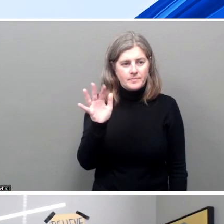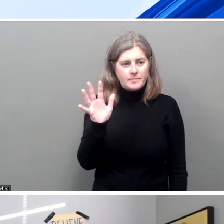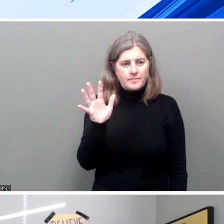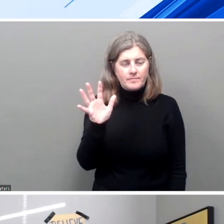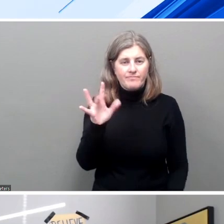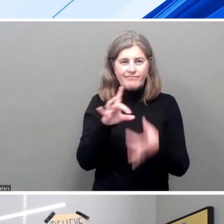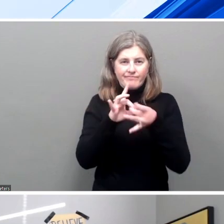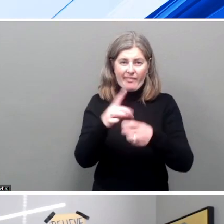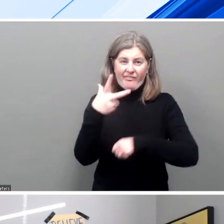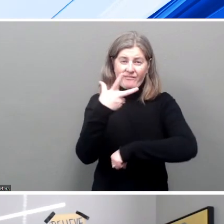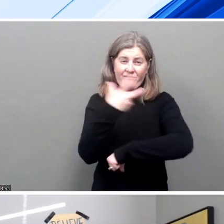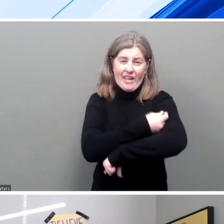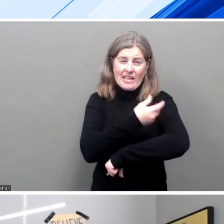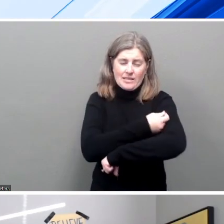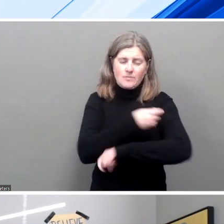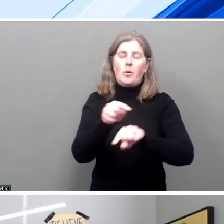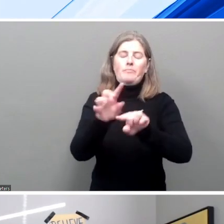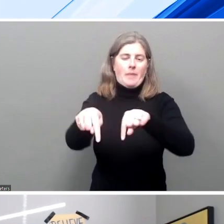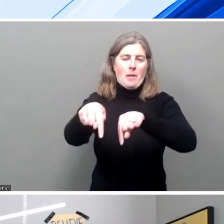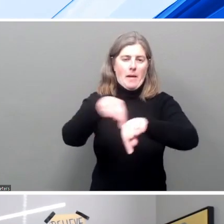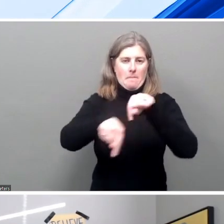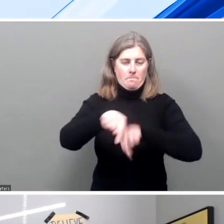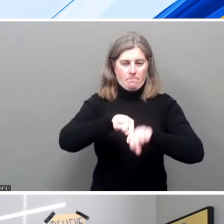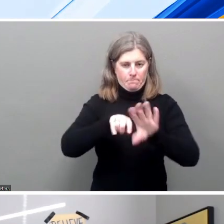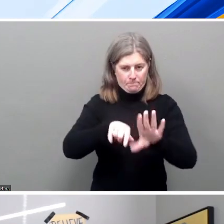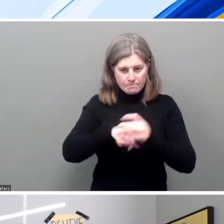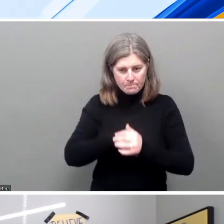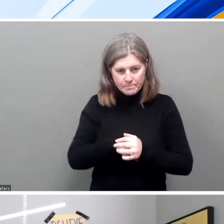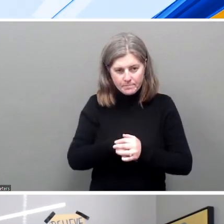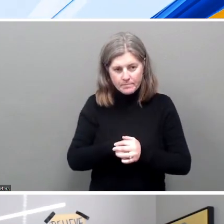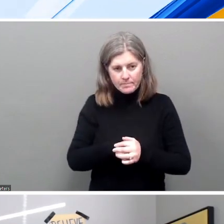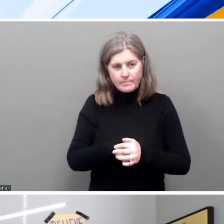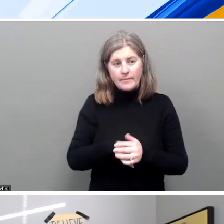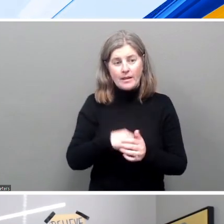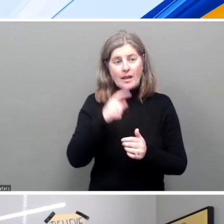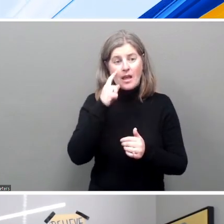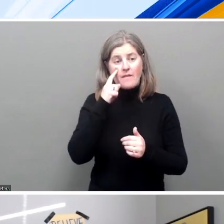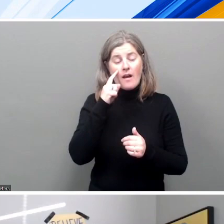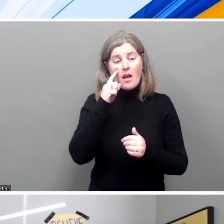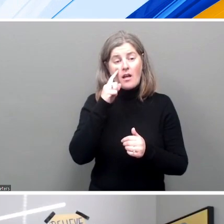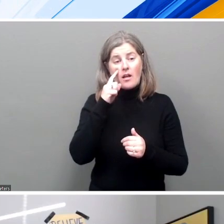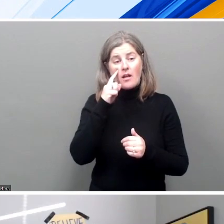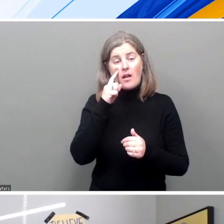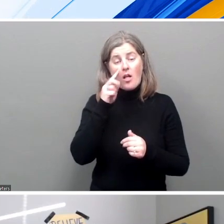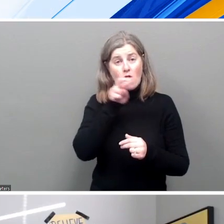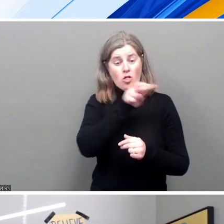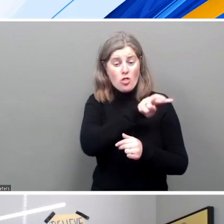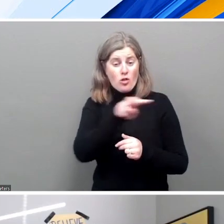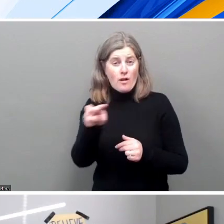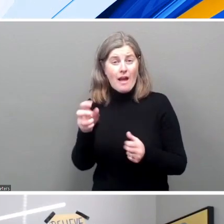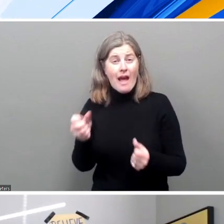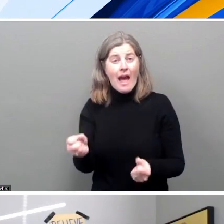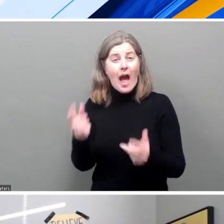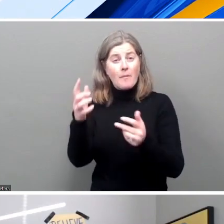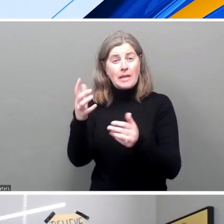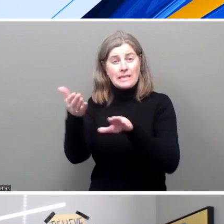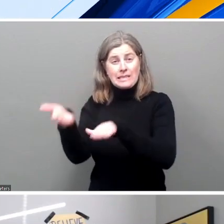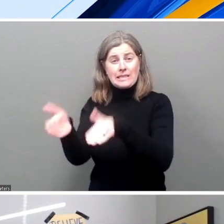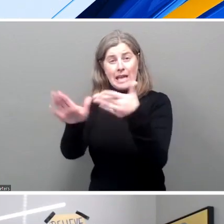vaccination rates, well, let me back up. When I look at the number of deaths among long-term